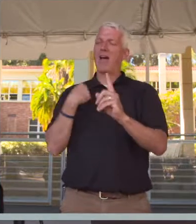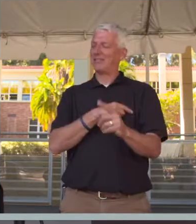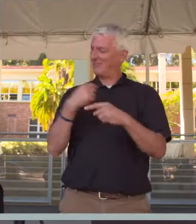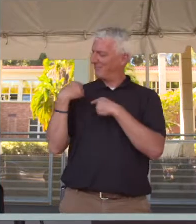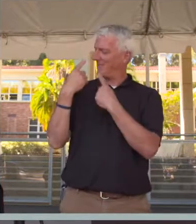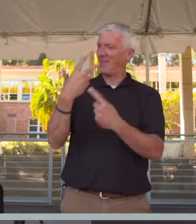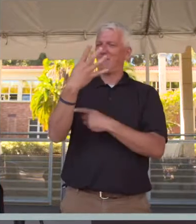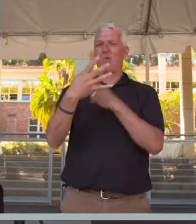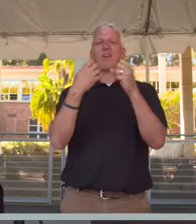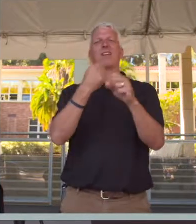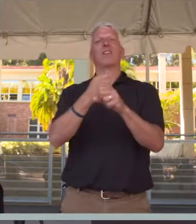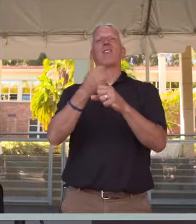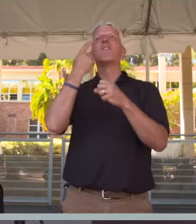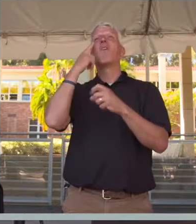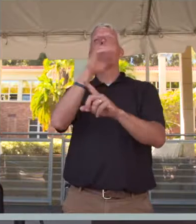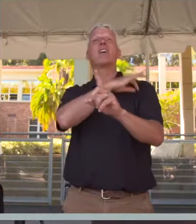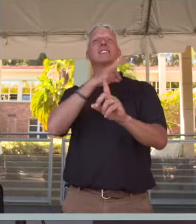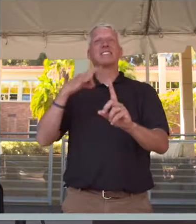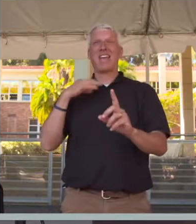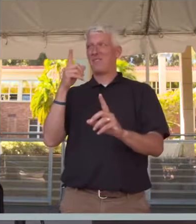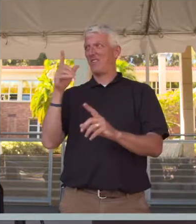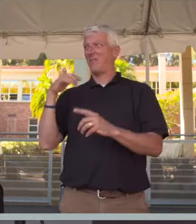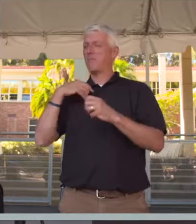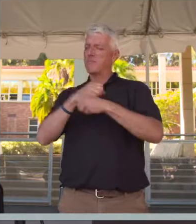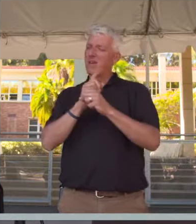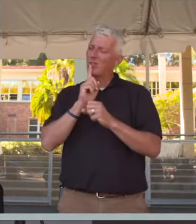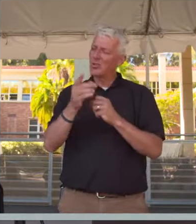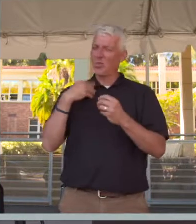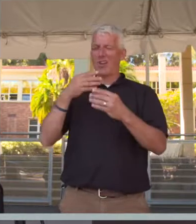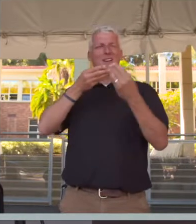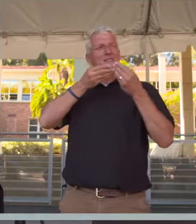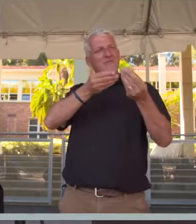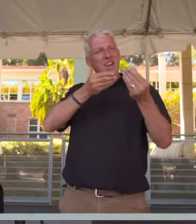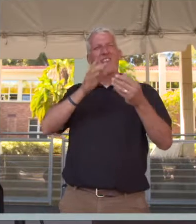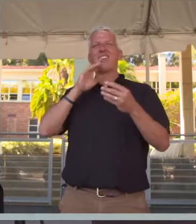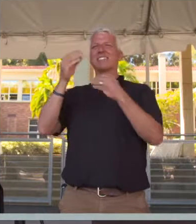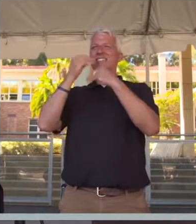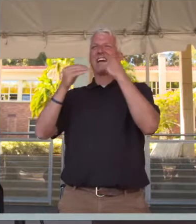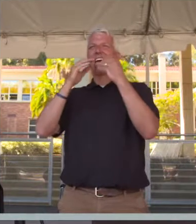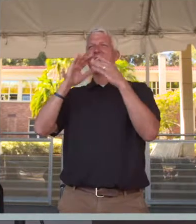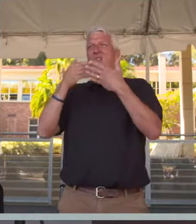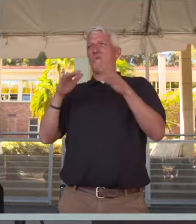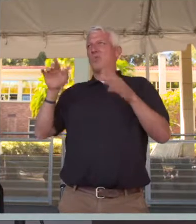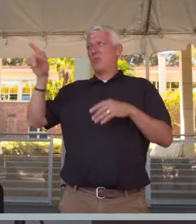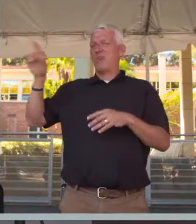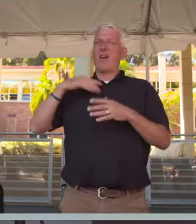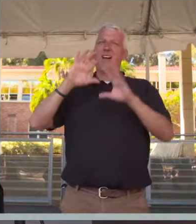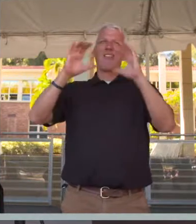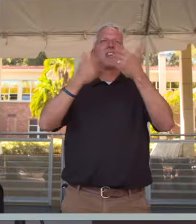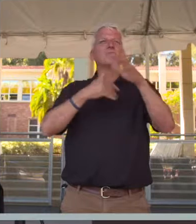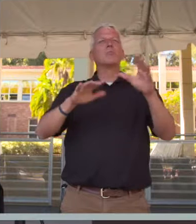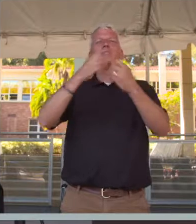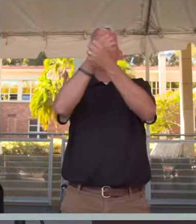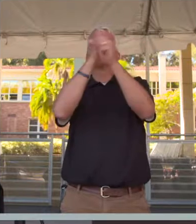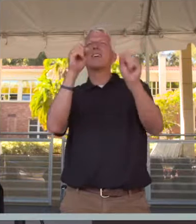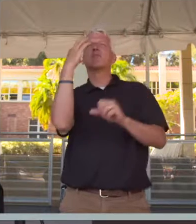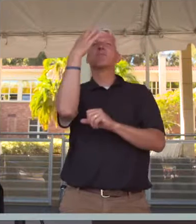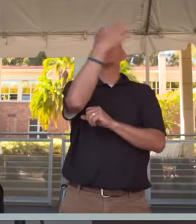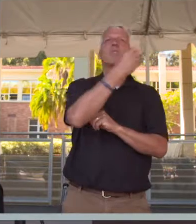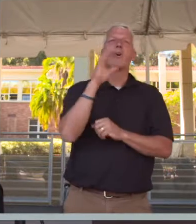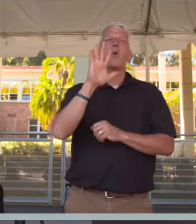years. To the staff in our dining halls who made sure we were fed, and to those who made sure our campus and classrooms were safe and beautiful,